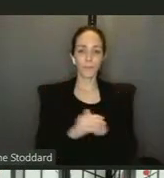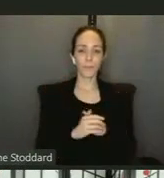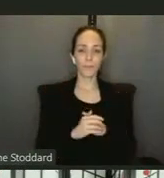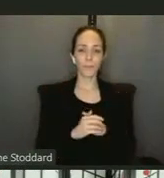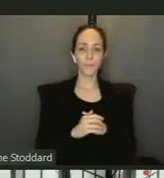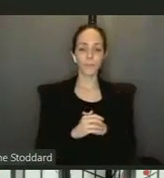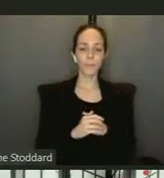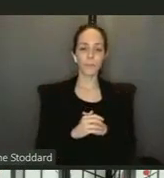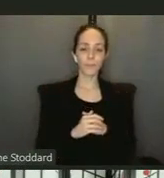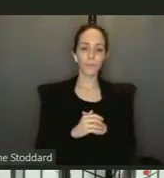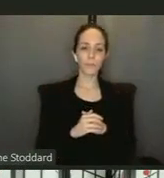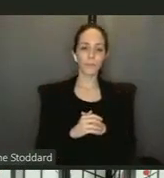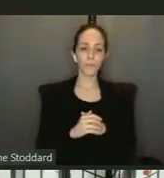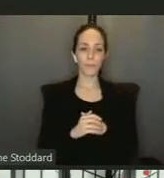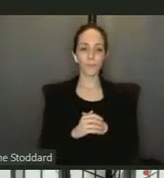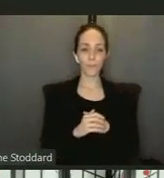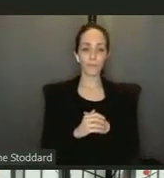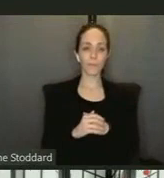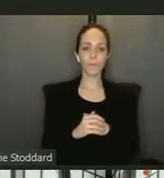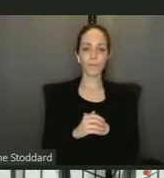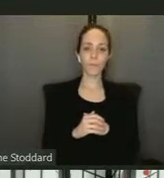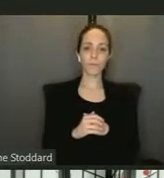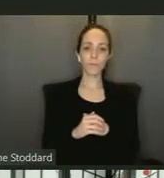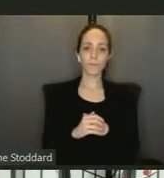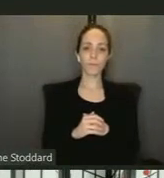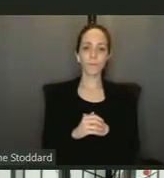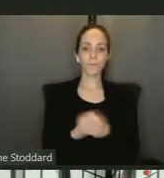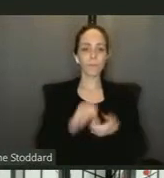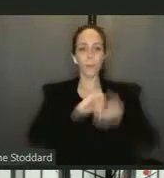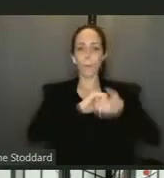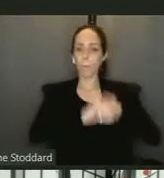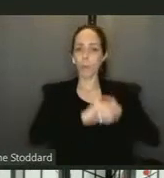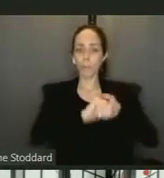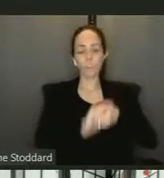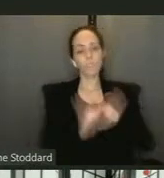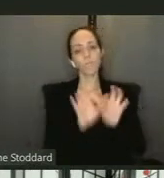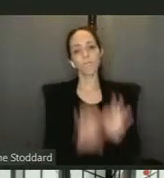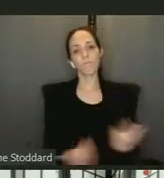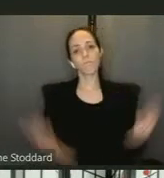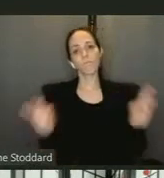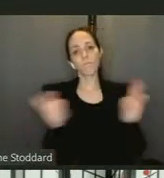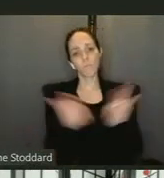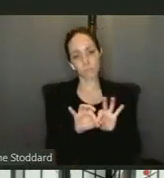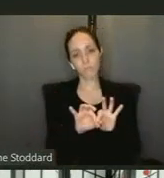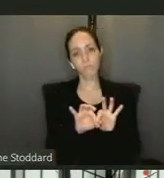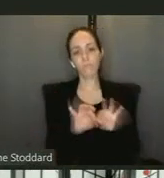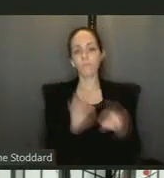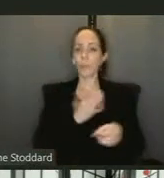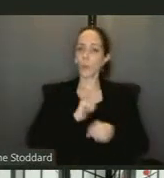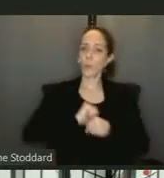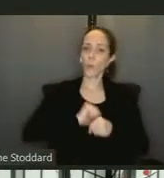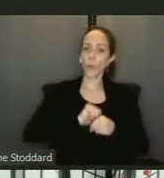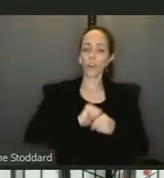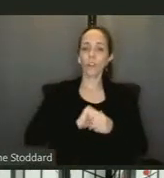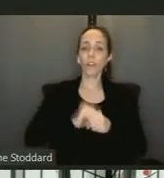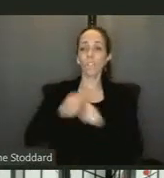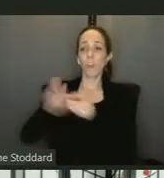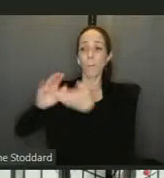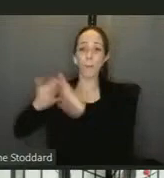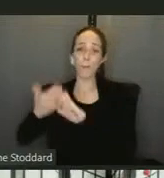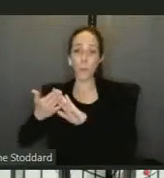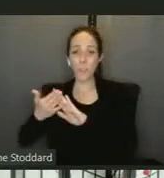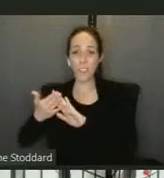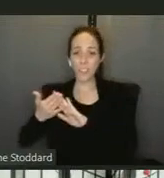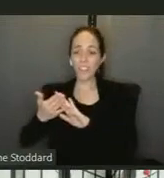As I mentioned, partnership is central to all that we do. Our work remains community-informed,